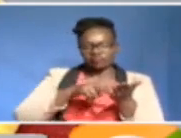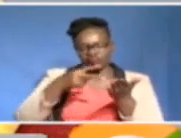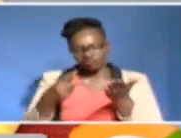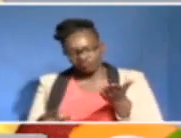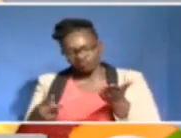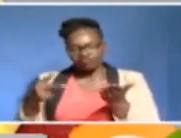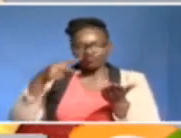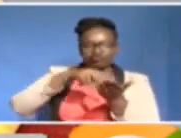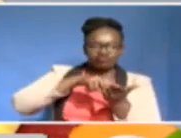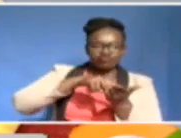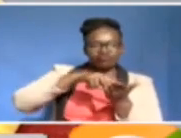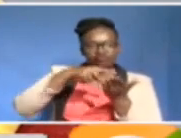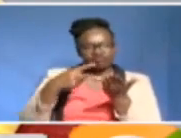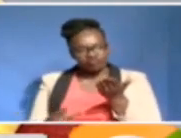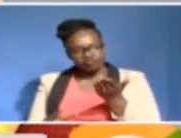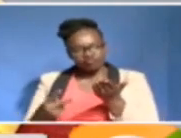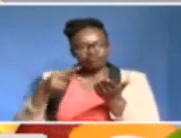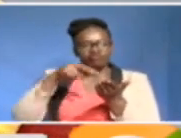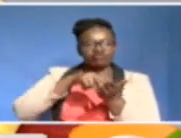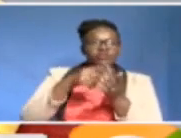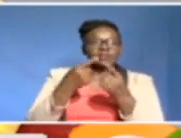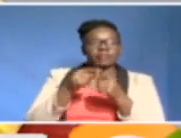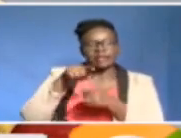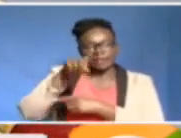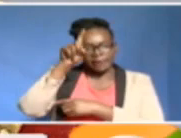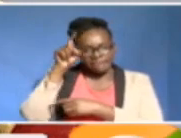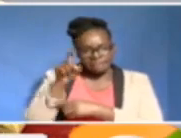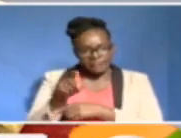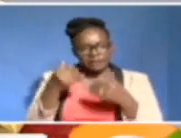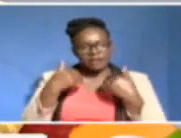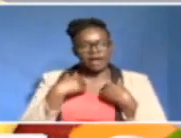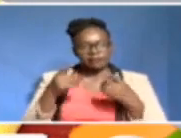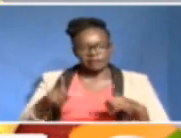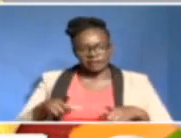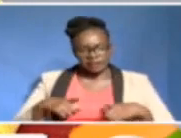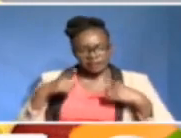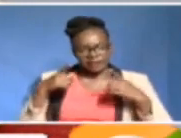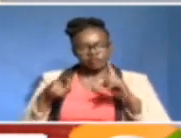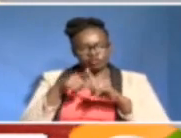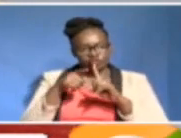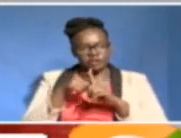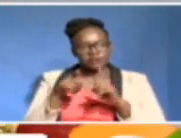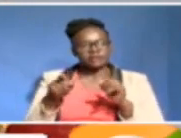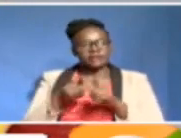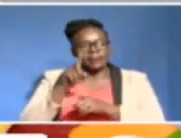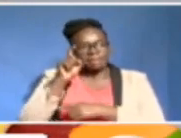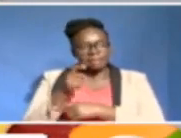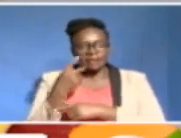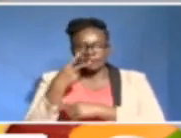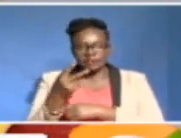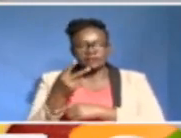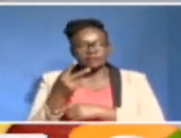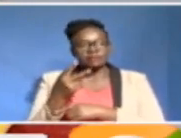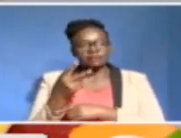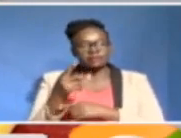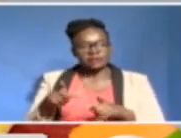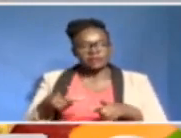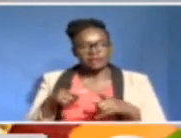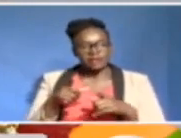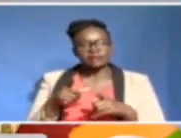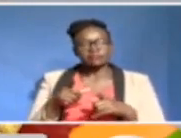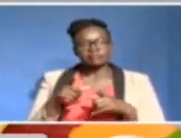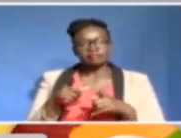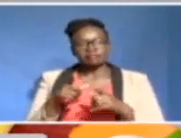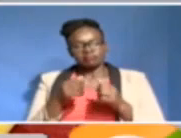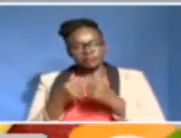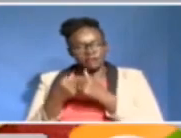But it, again, with that, you have to have self-esteem. You have to look at the tunnel and look at the light of the other tunnel. When people